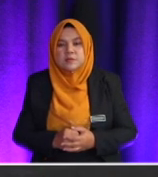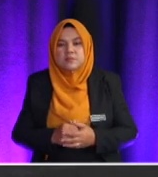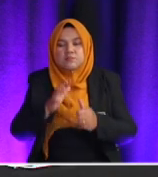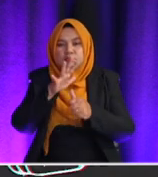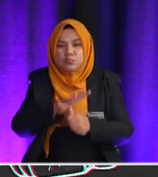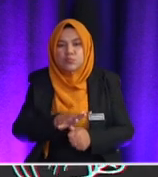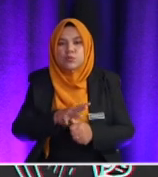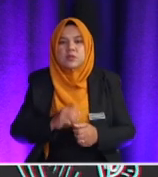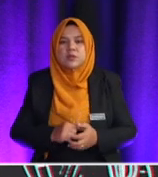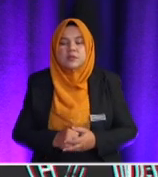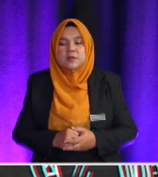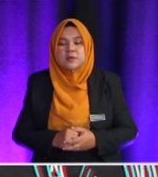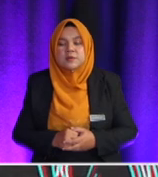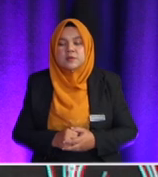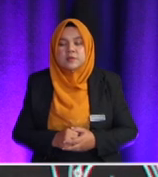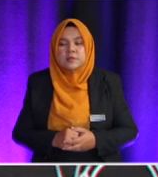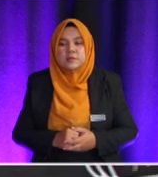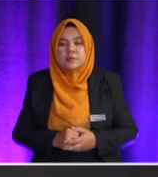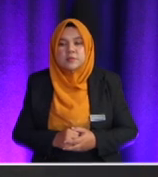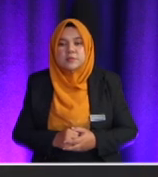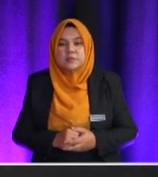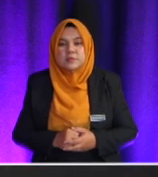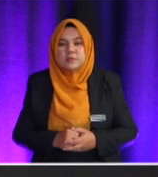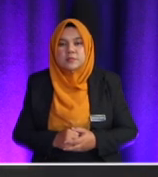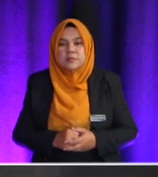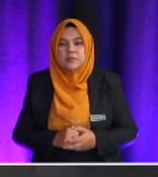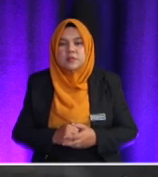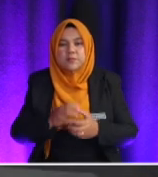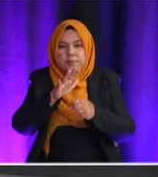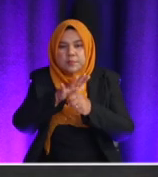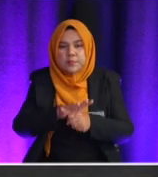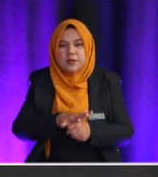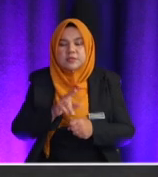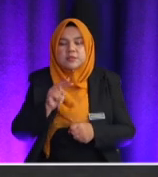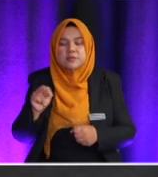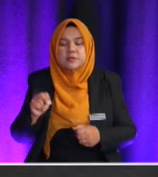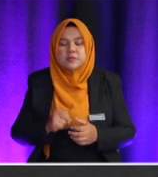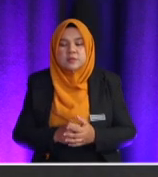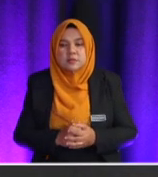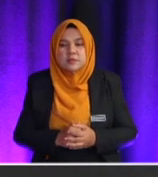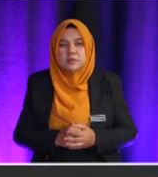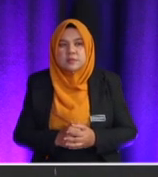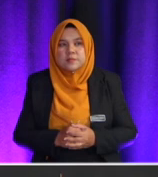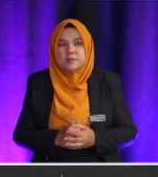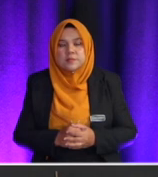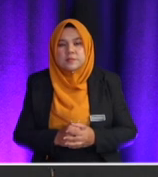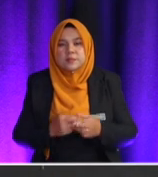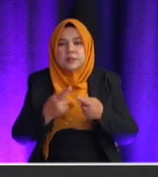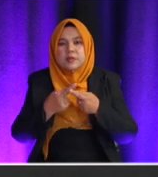Bullying. Depression.